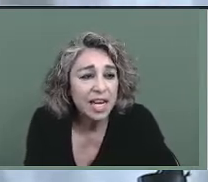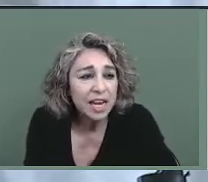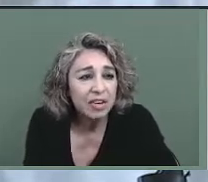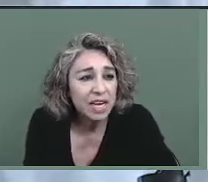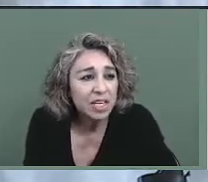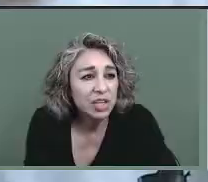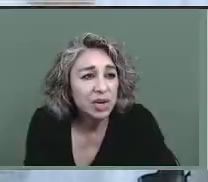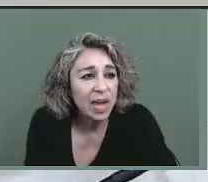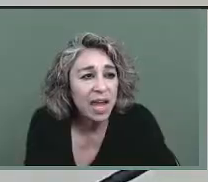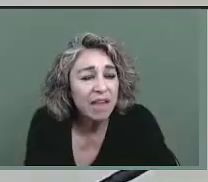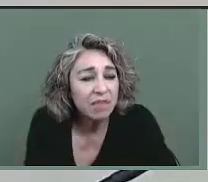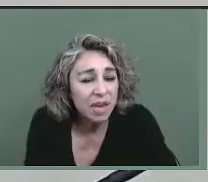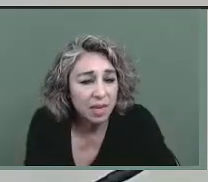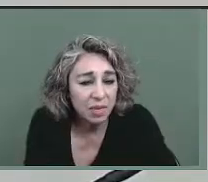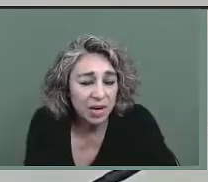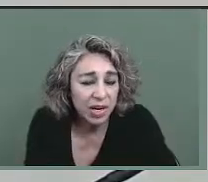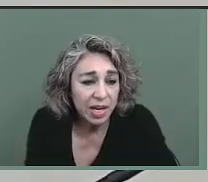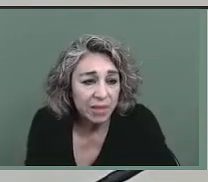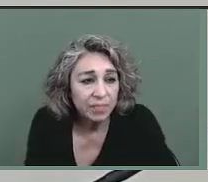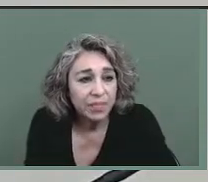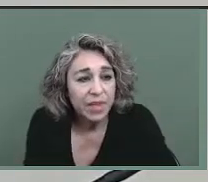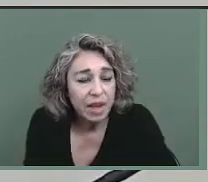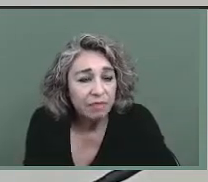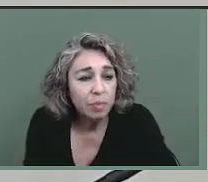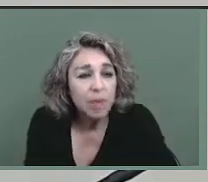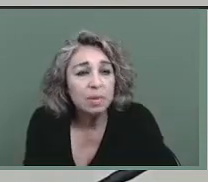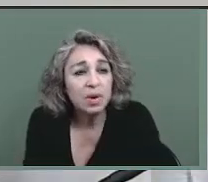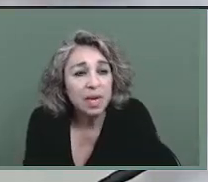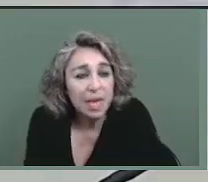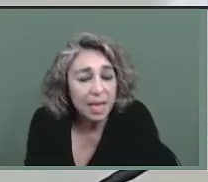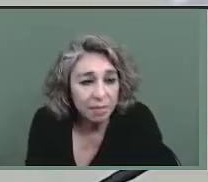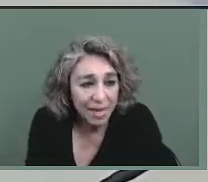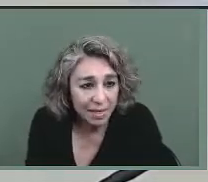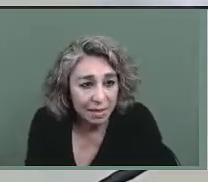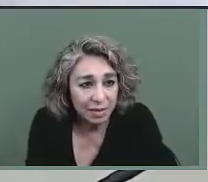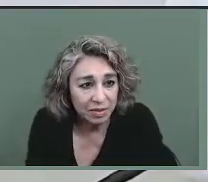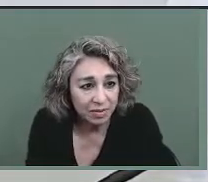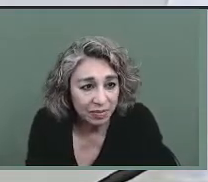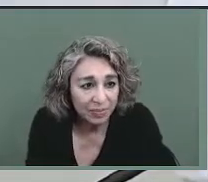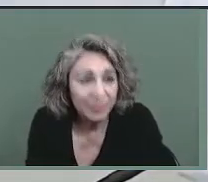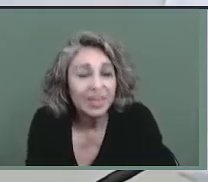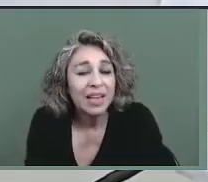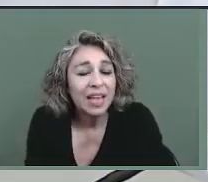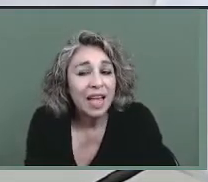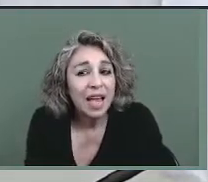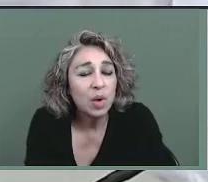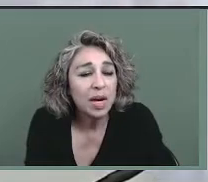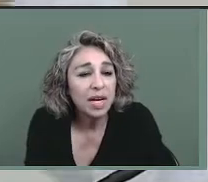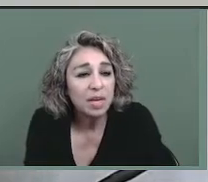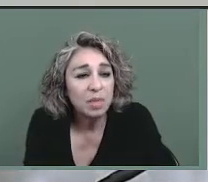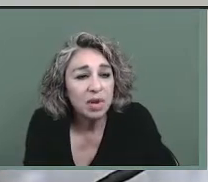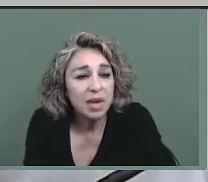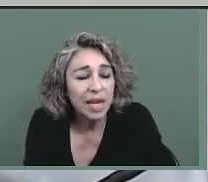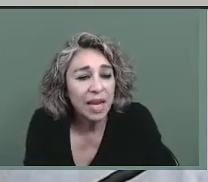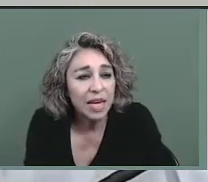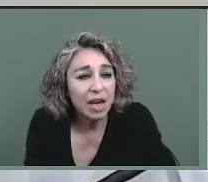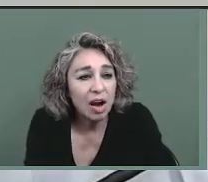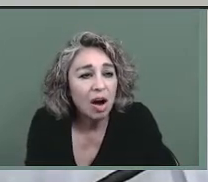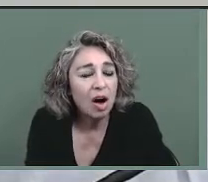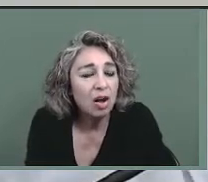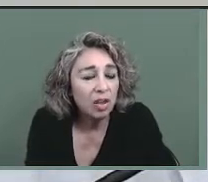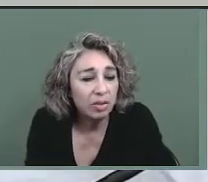take internet to every community of Puebla and of Mexico. And we're going to